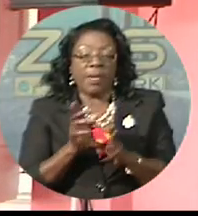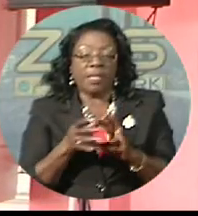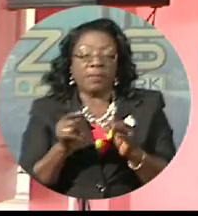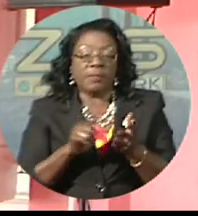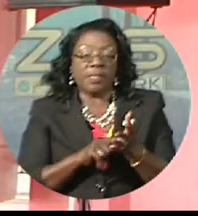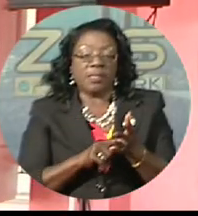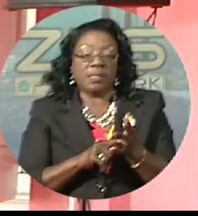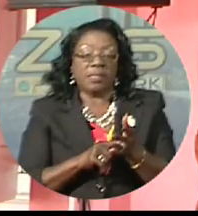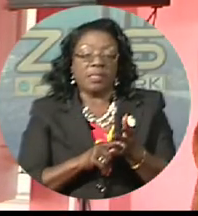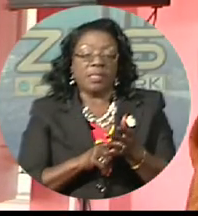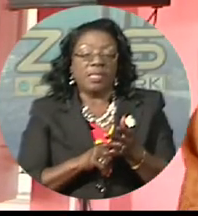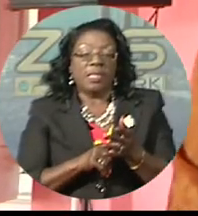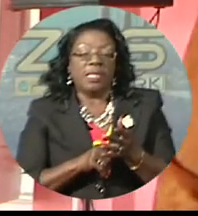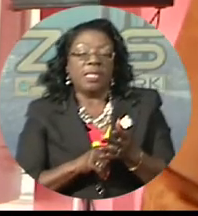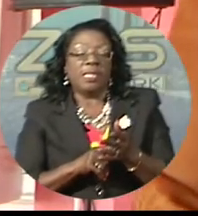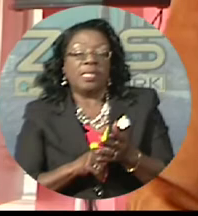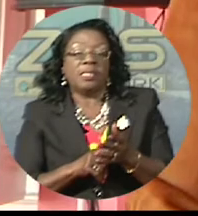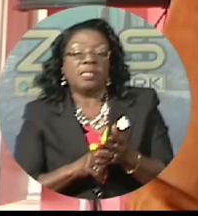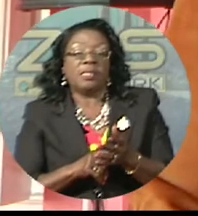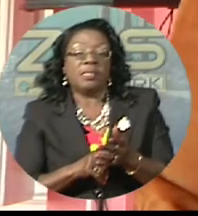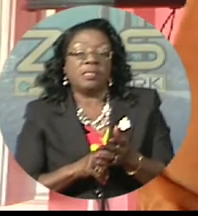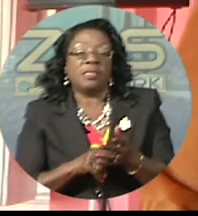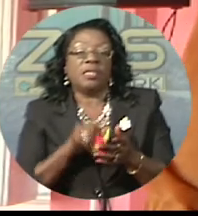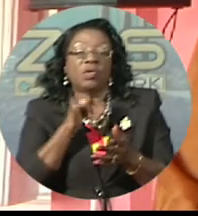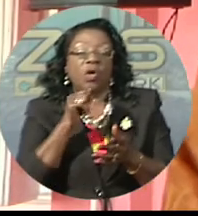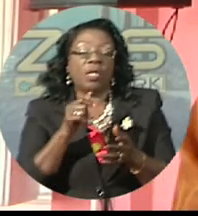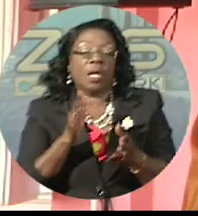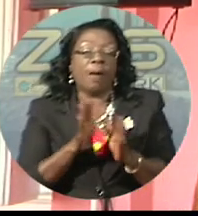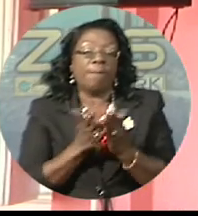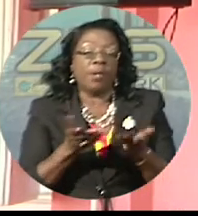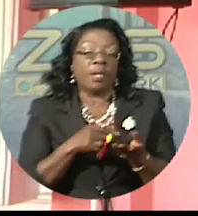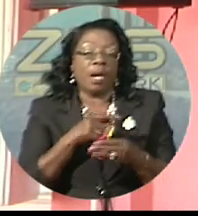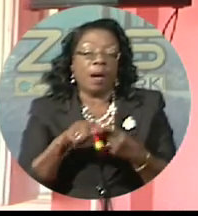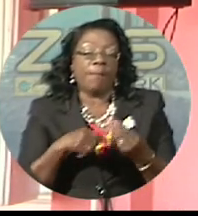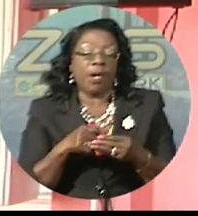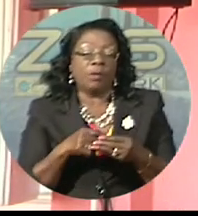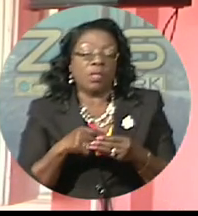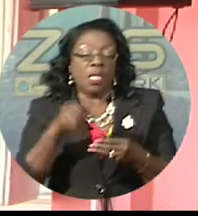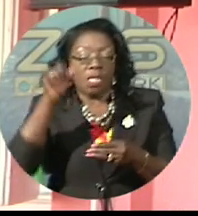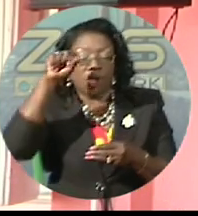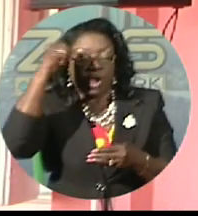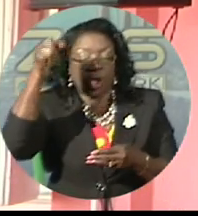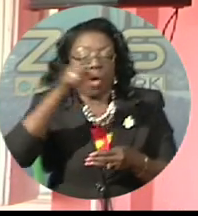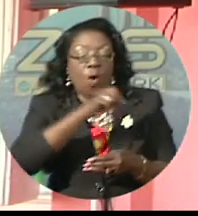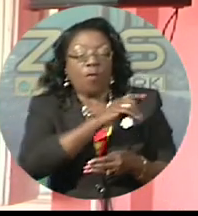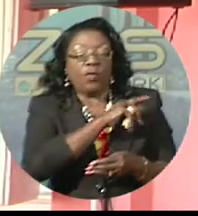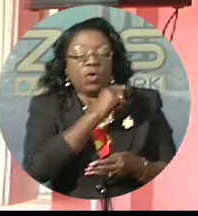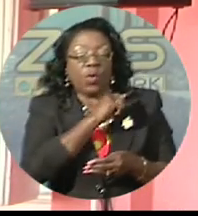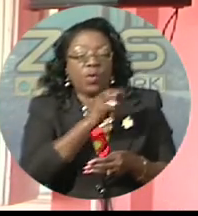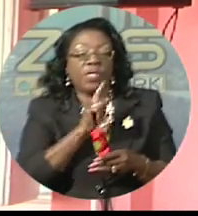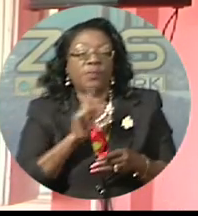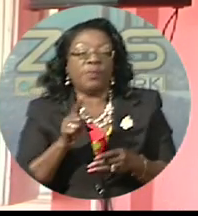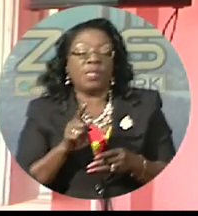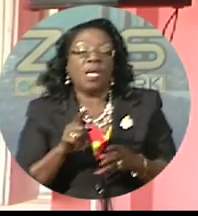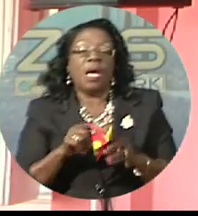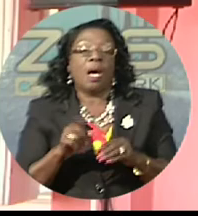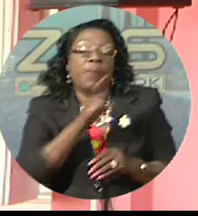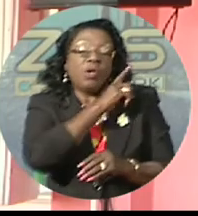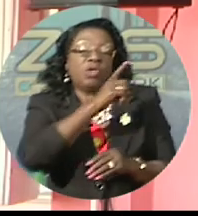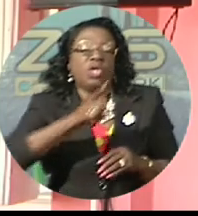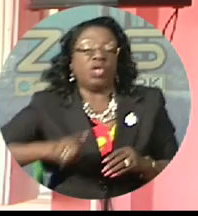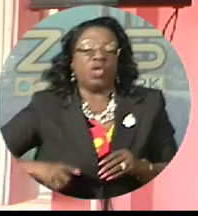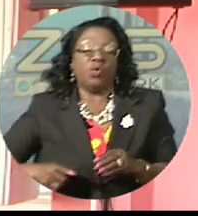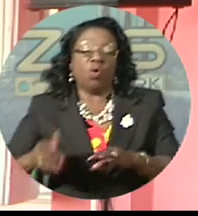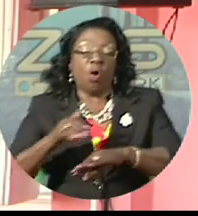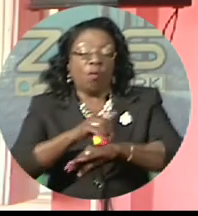an autobiography about its author, Sir Orville, but rather about the Duke of Windsor, whose time here in the Bahamas as Governor